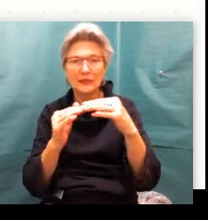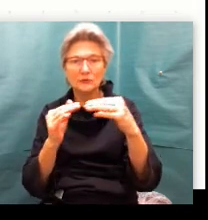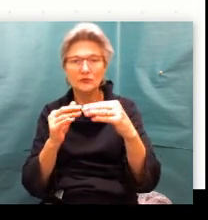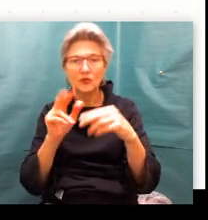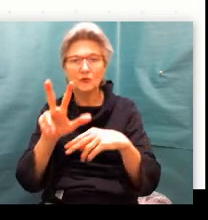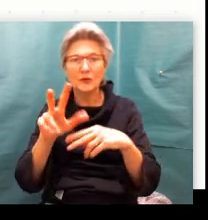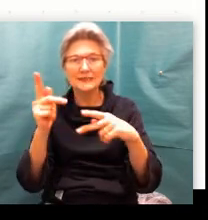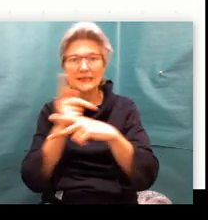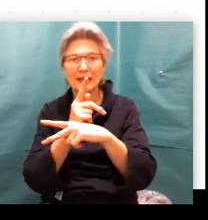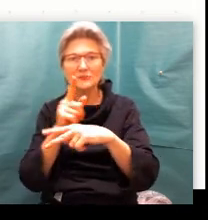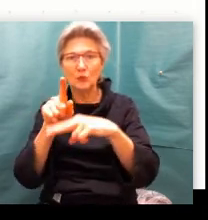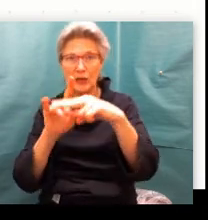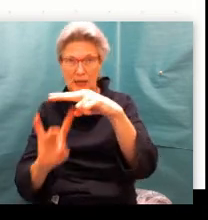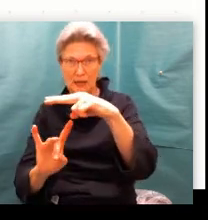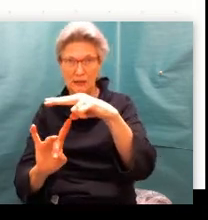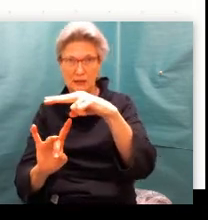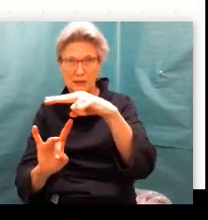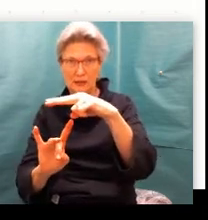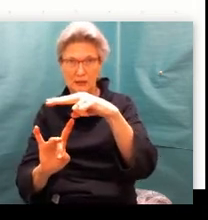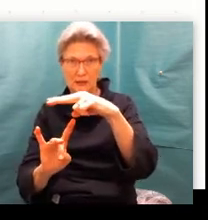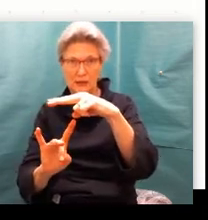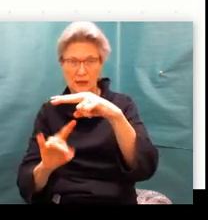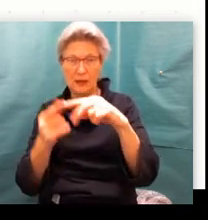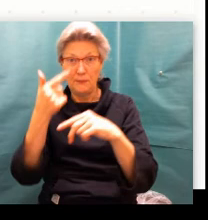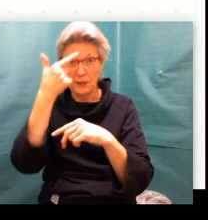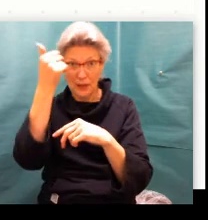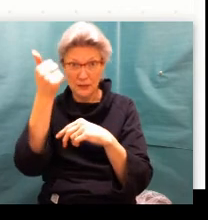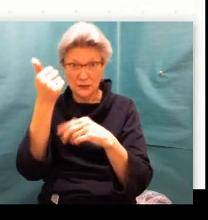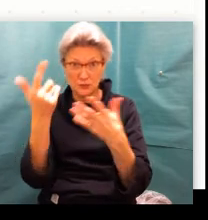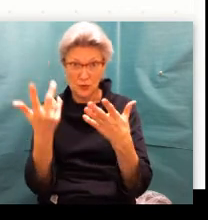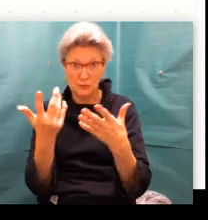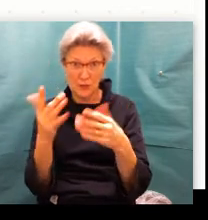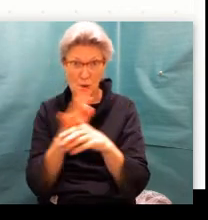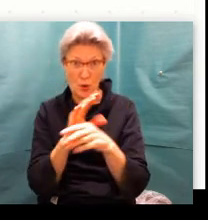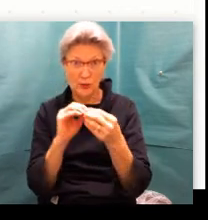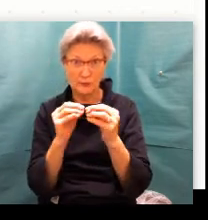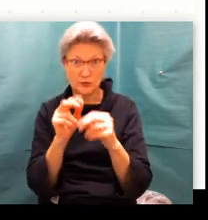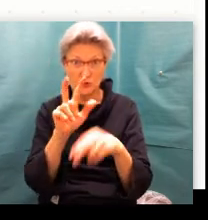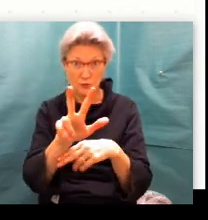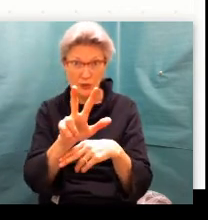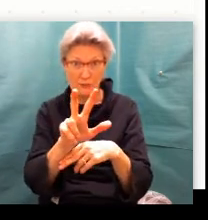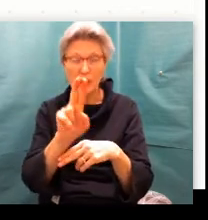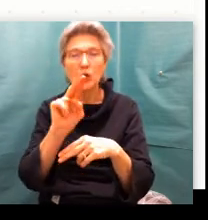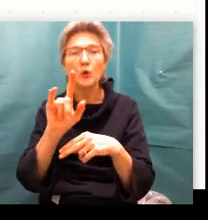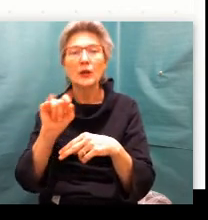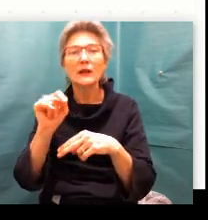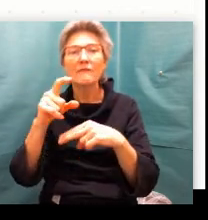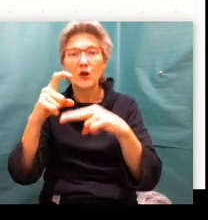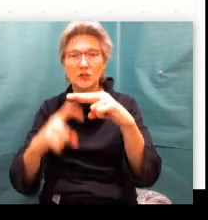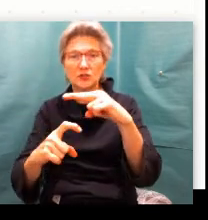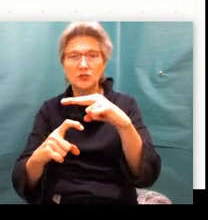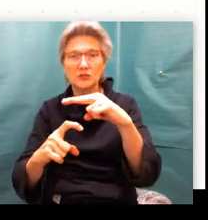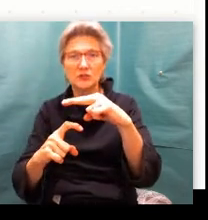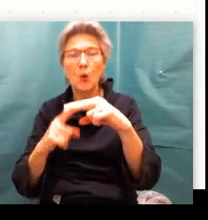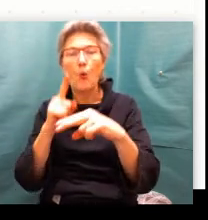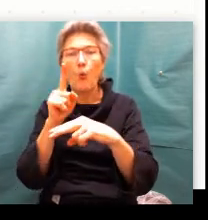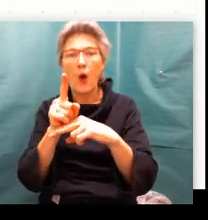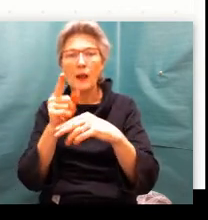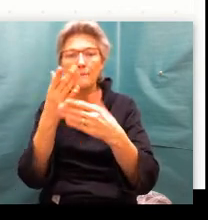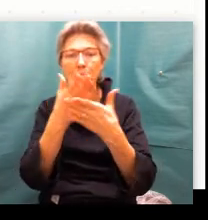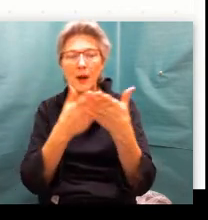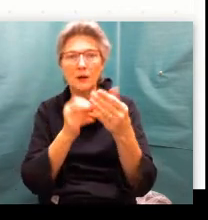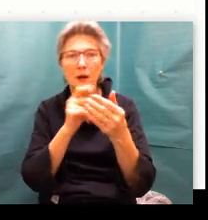equals 3 times 1/8 because my whole number is 3. My unit fraction I know is 1 part of the